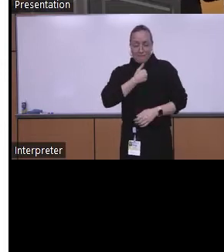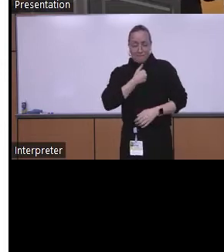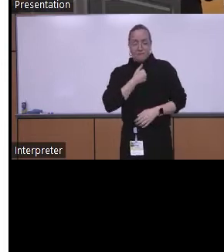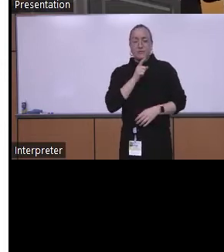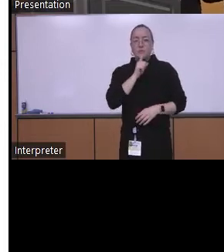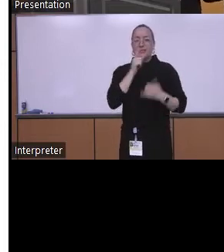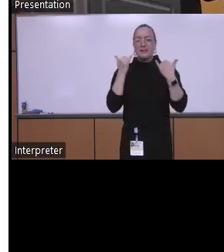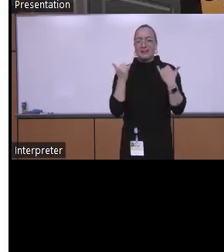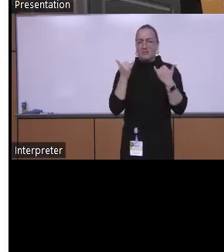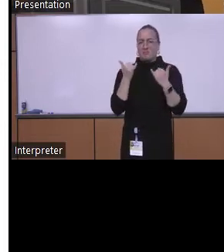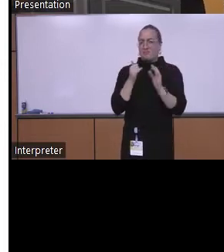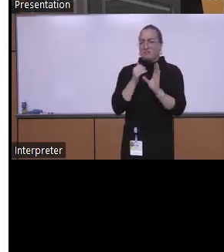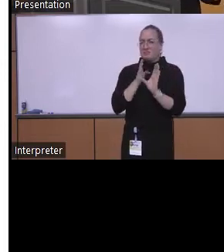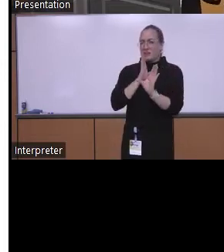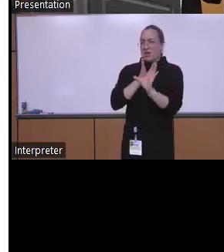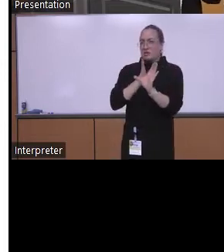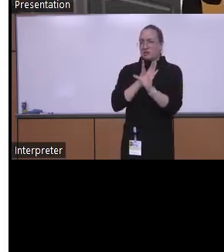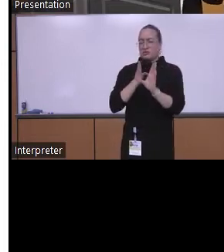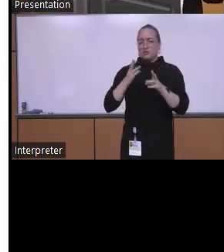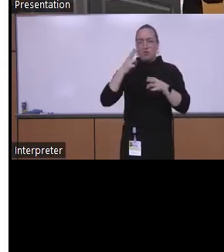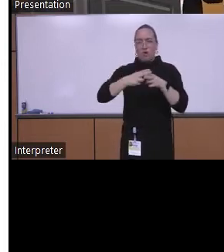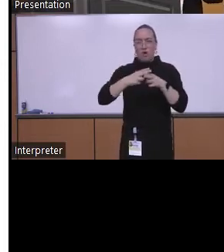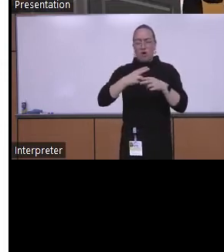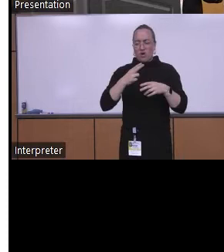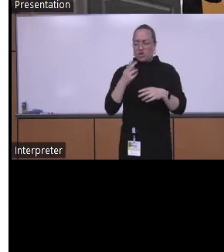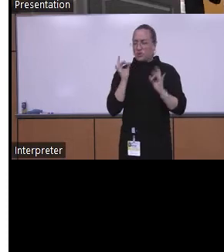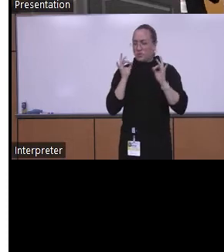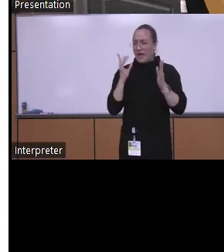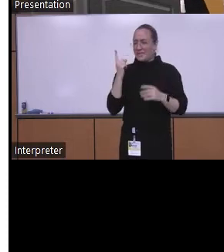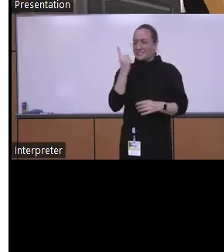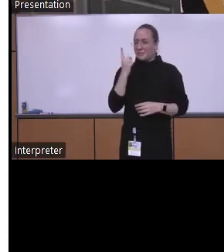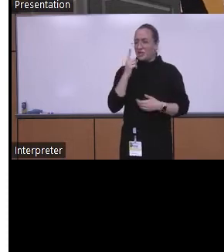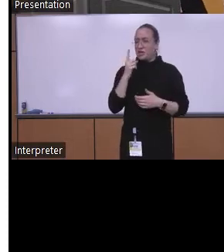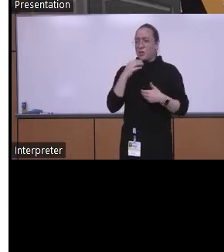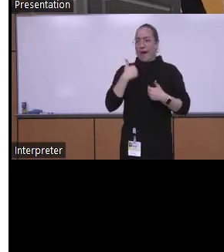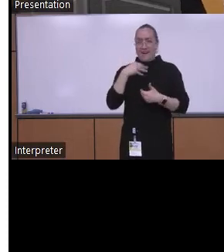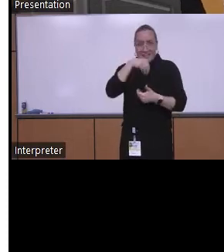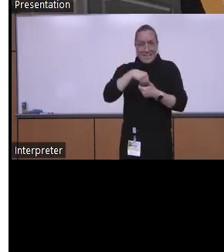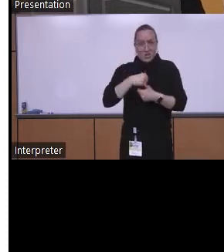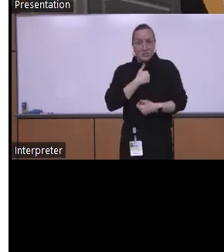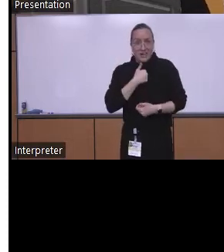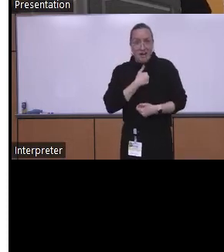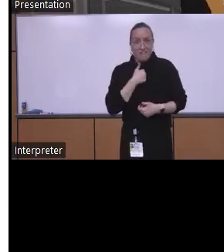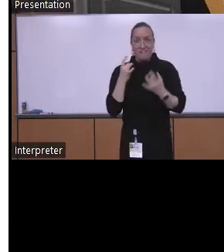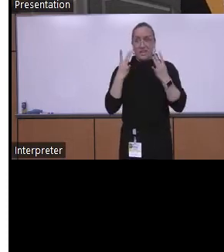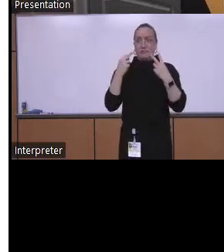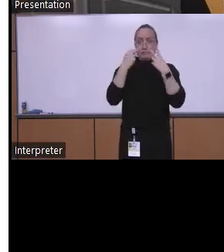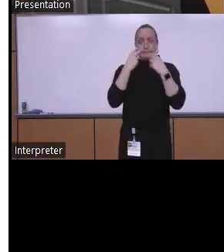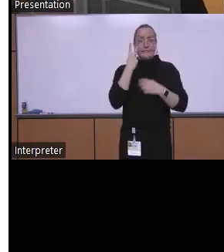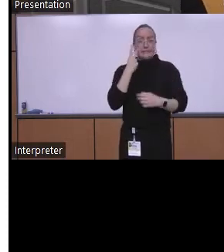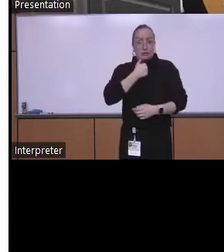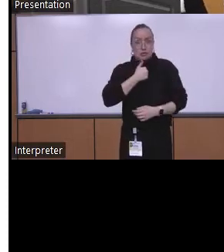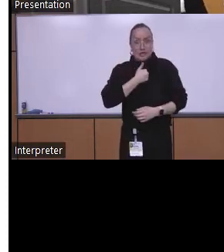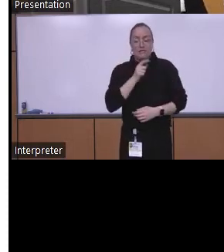what psychologists call when you, quote, hate something you sense in yourself, end of quote. Jolly agreed. It was the body of the